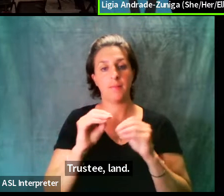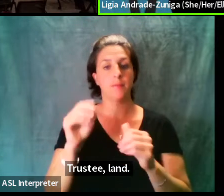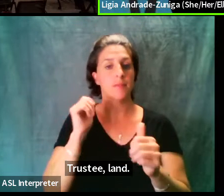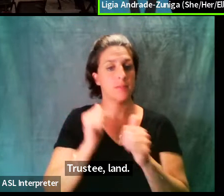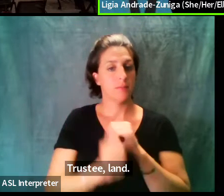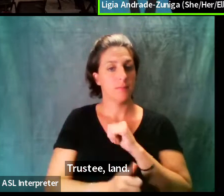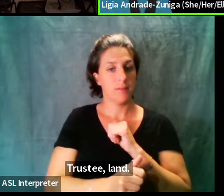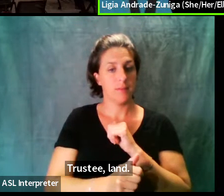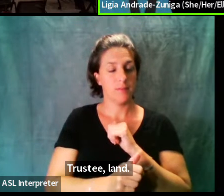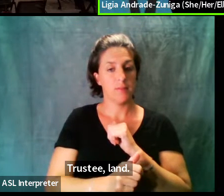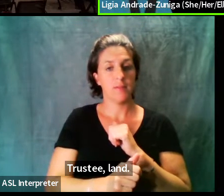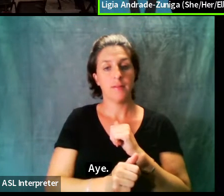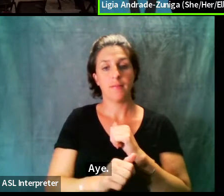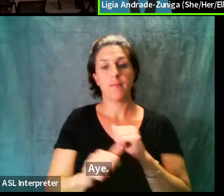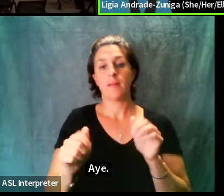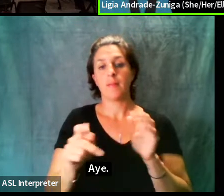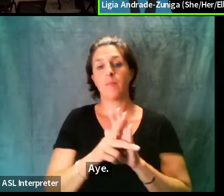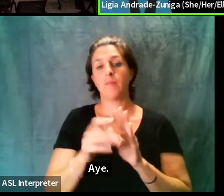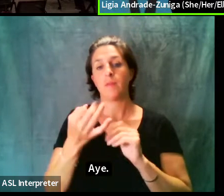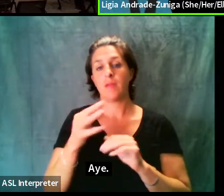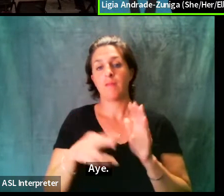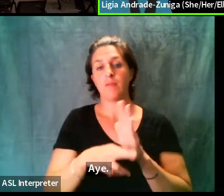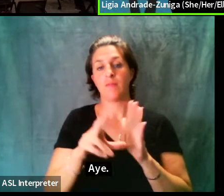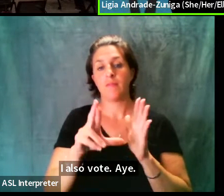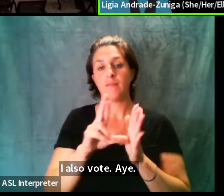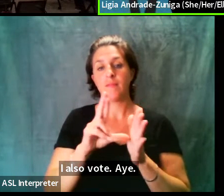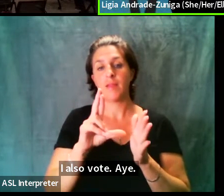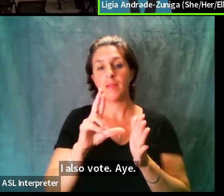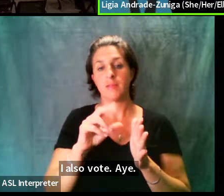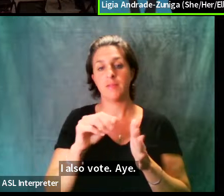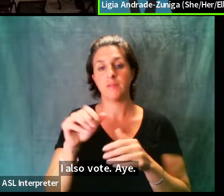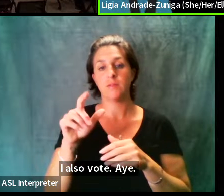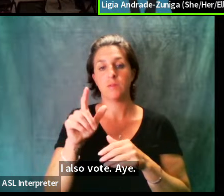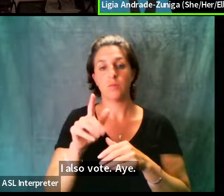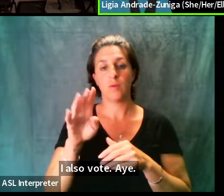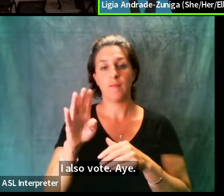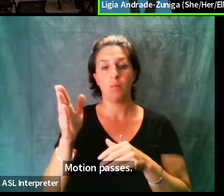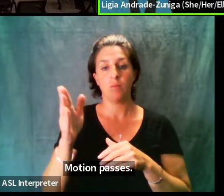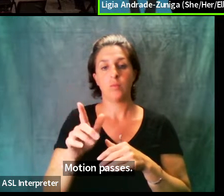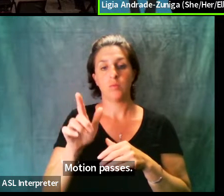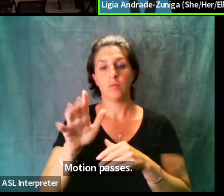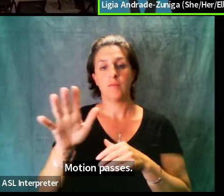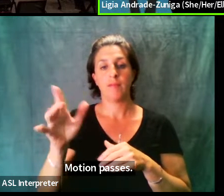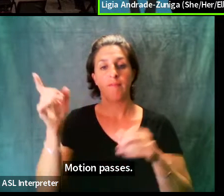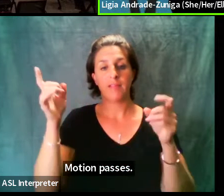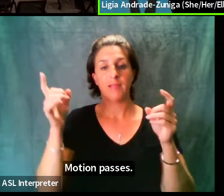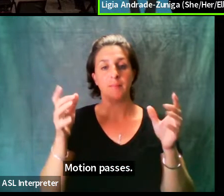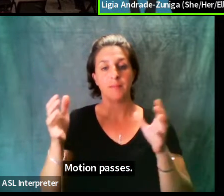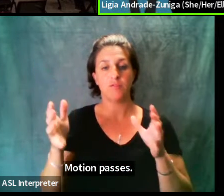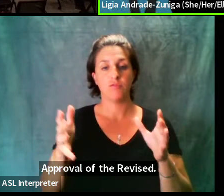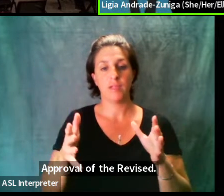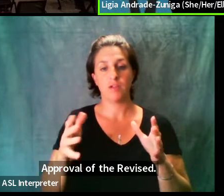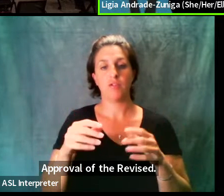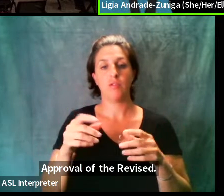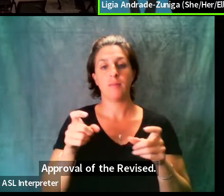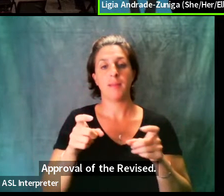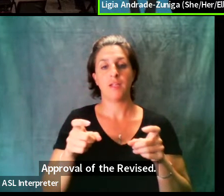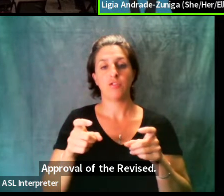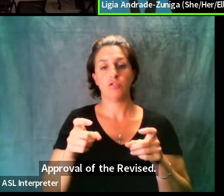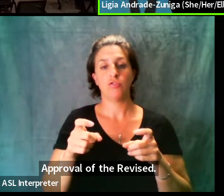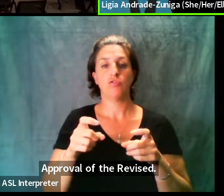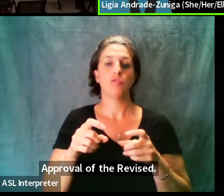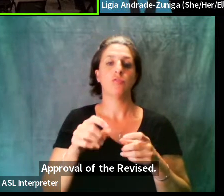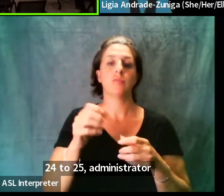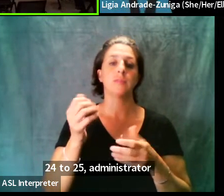passes. Approval of the revised 24 to 25 administrator manager salary